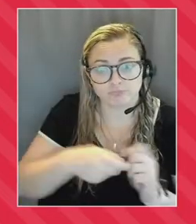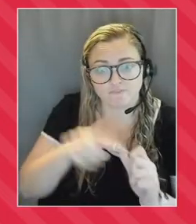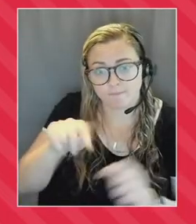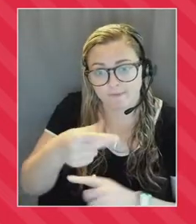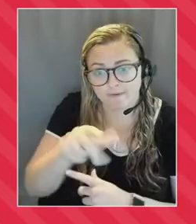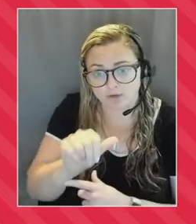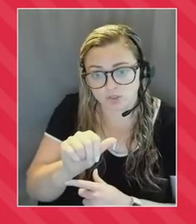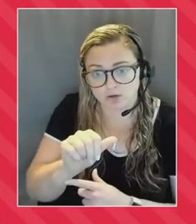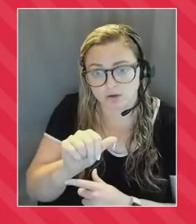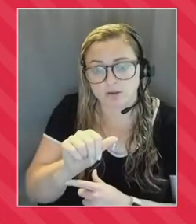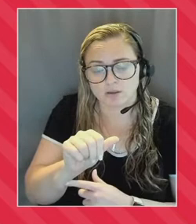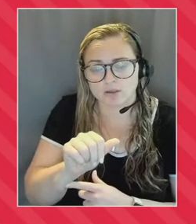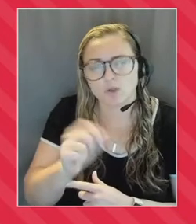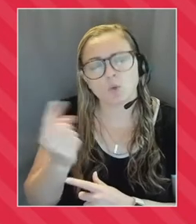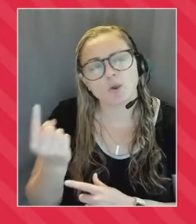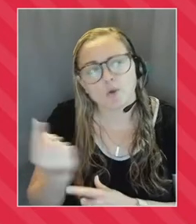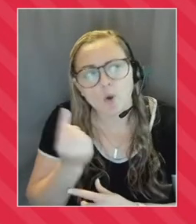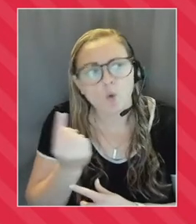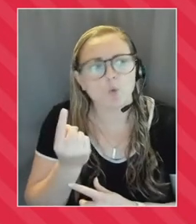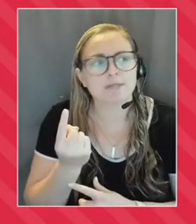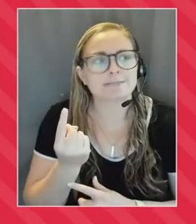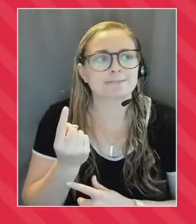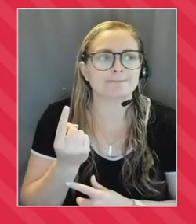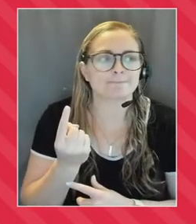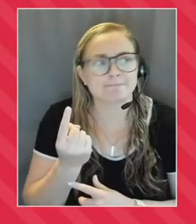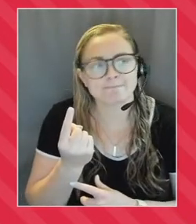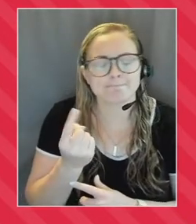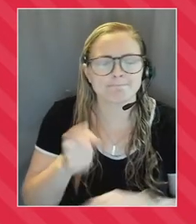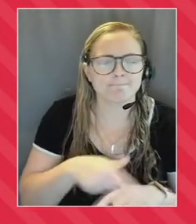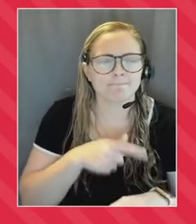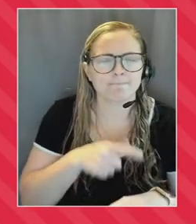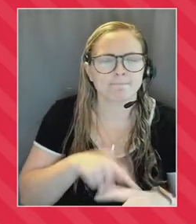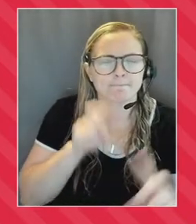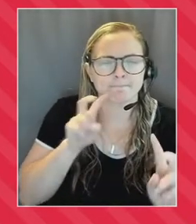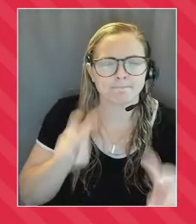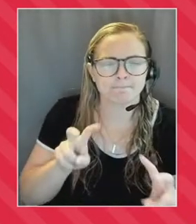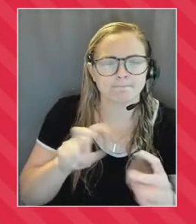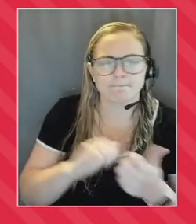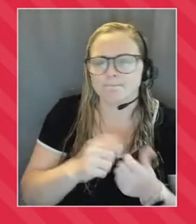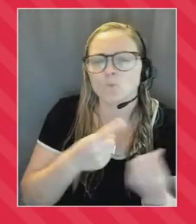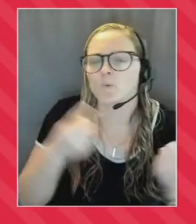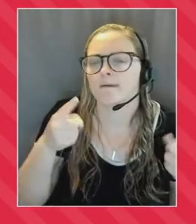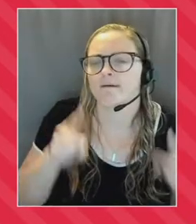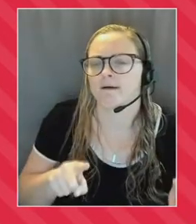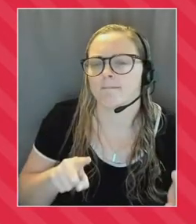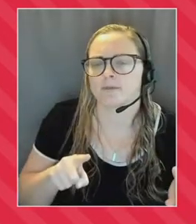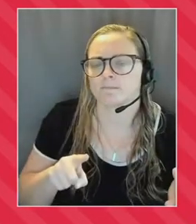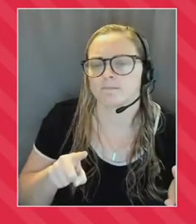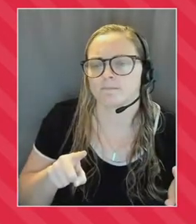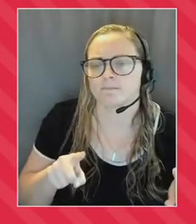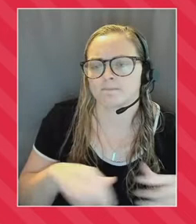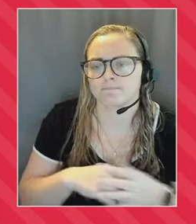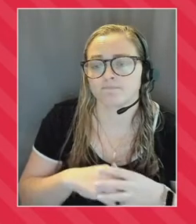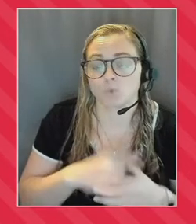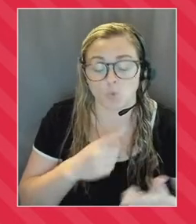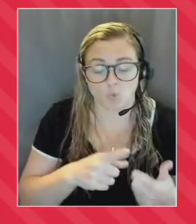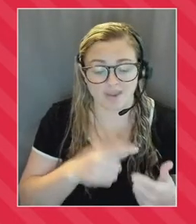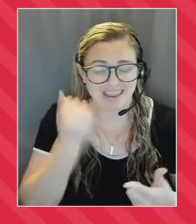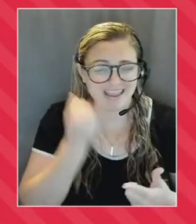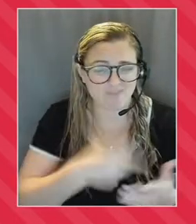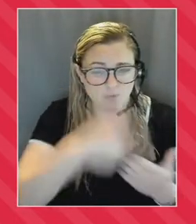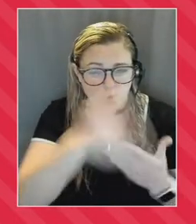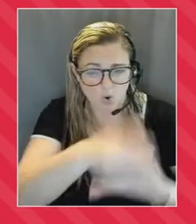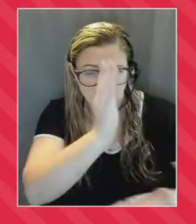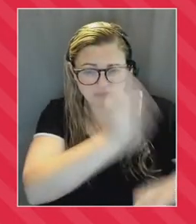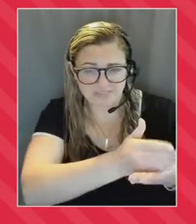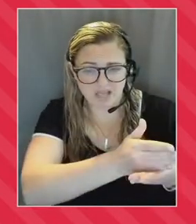are always taking the long look. We're asking, what happens when our program stops?